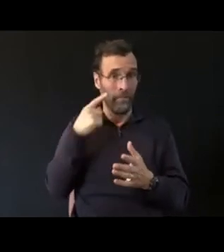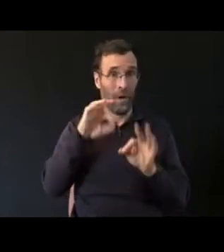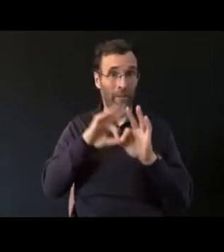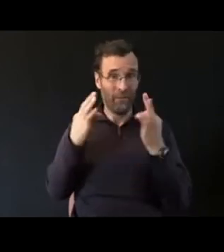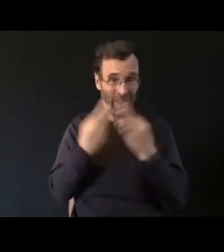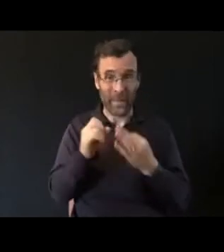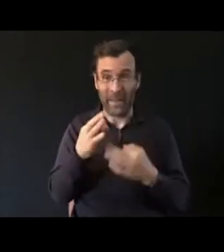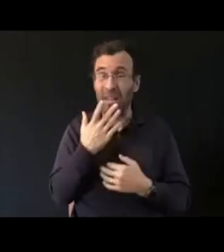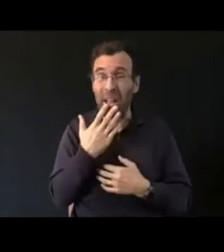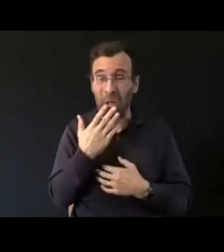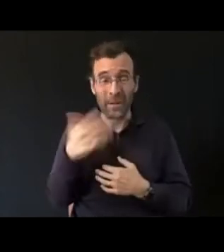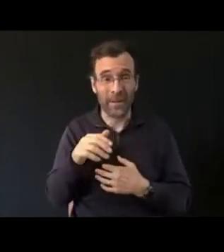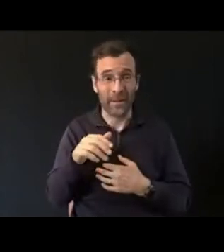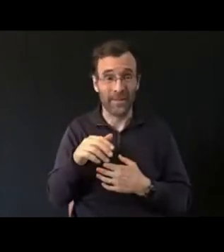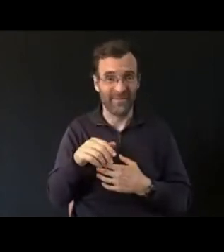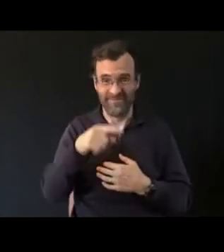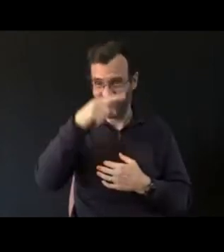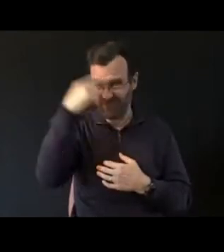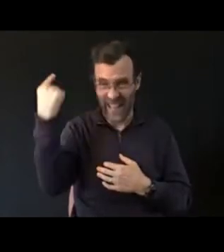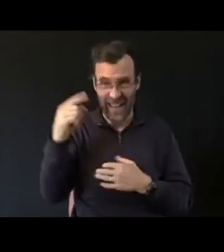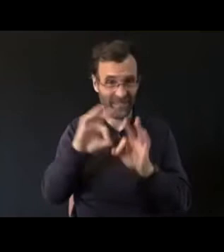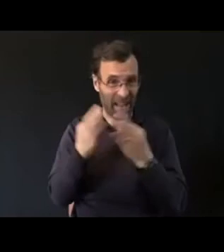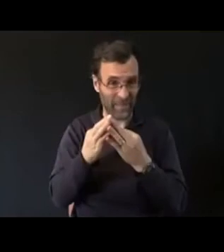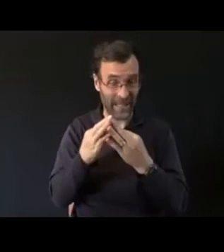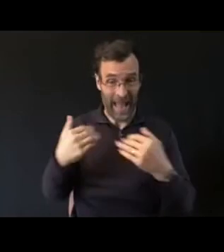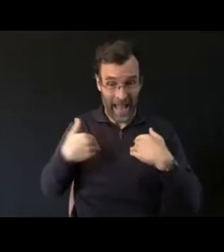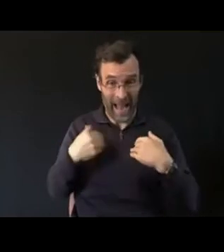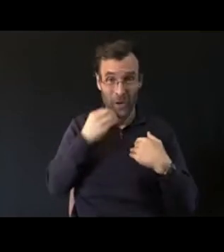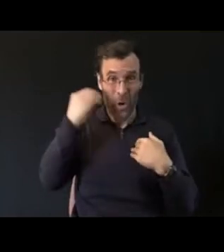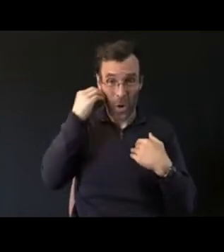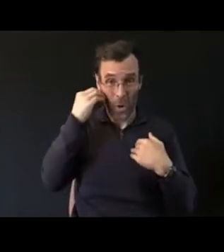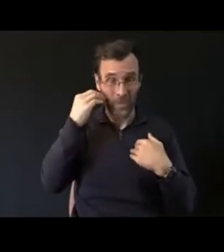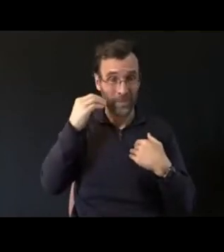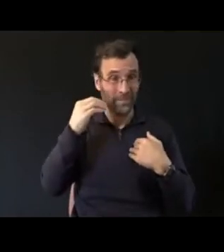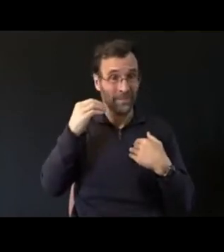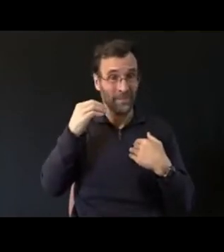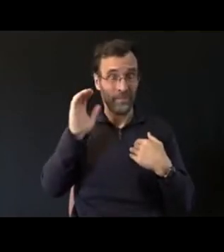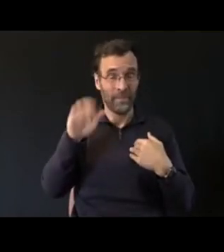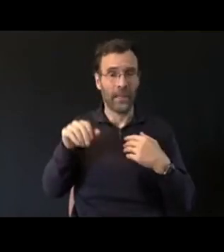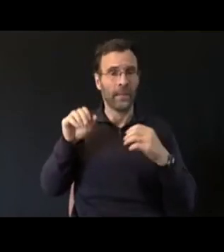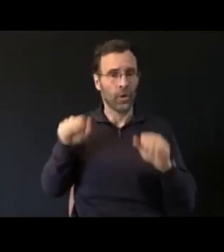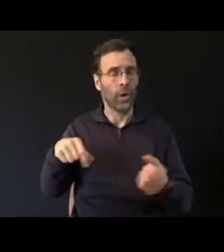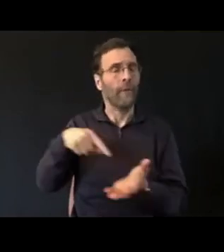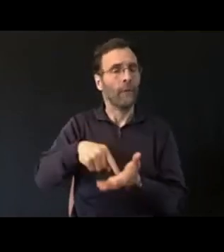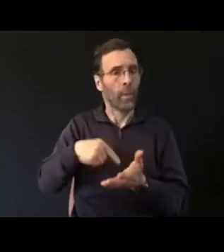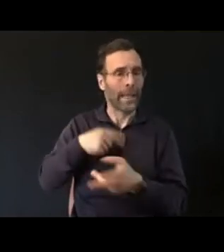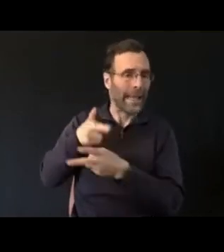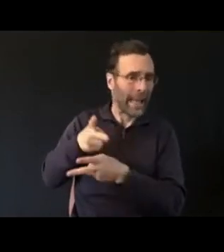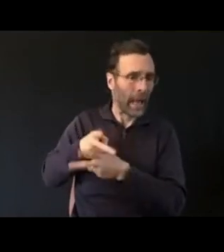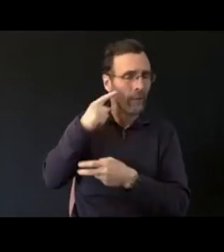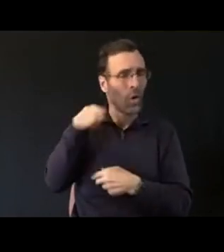color, an African-American family. That asset of having a home, like I already said, has been able to afford me to care for